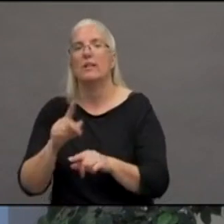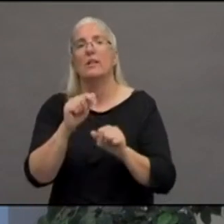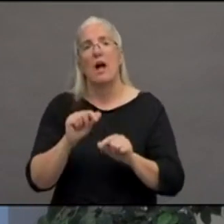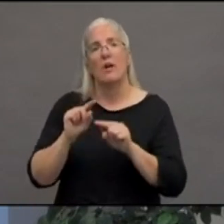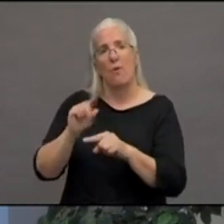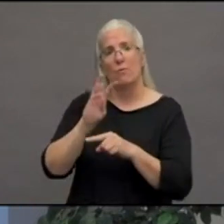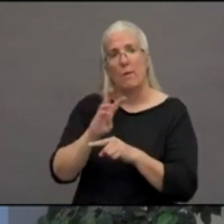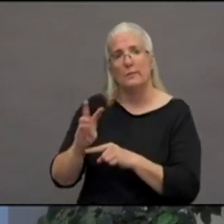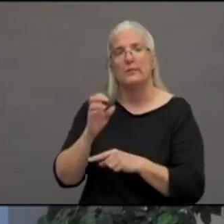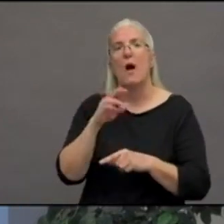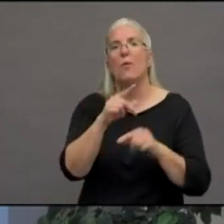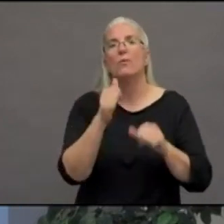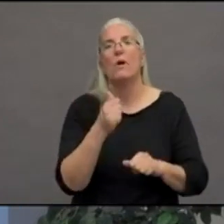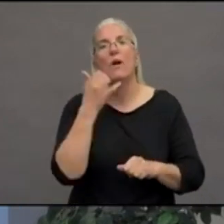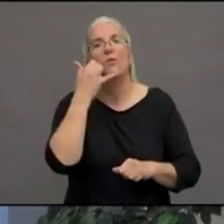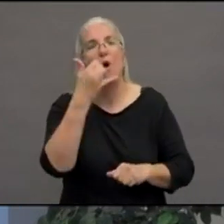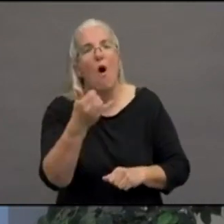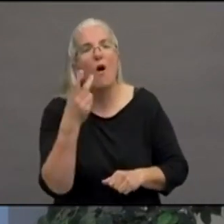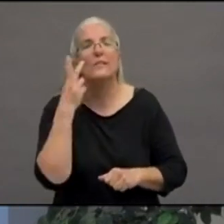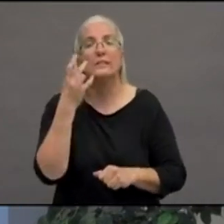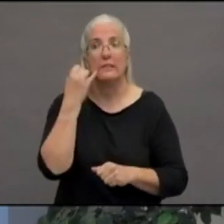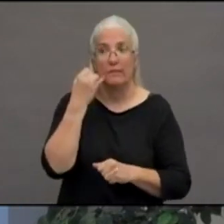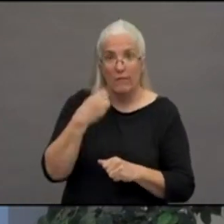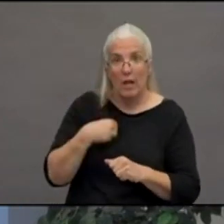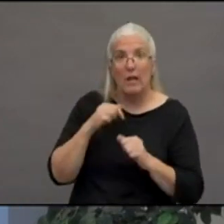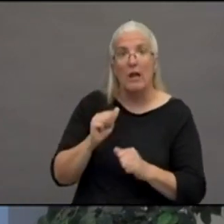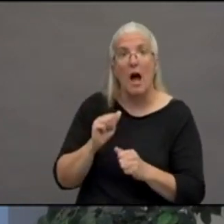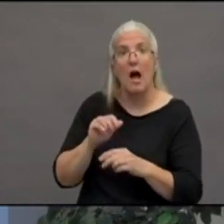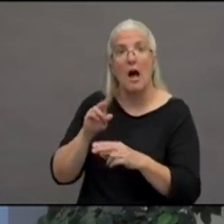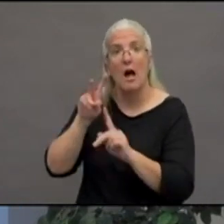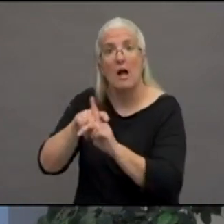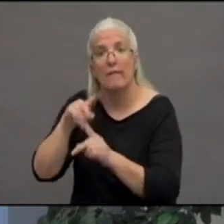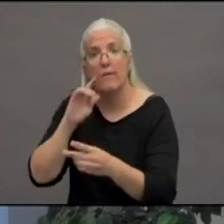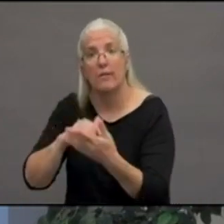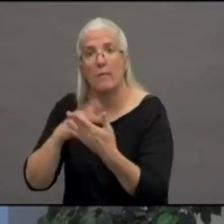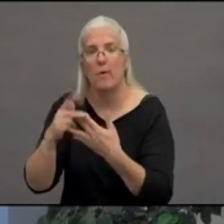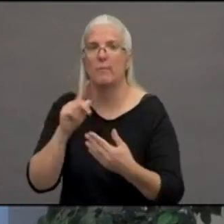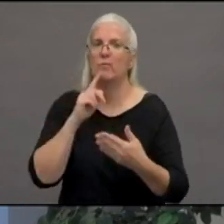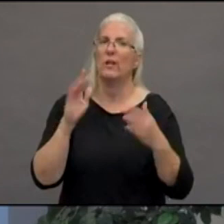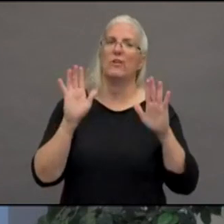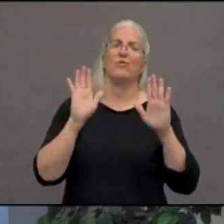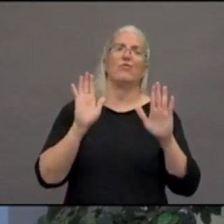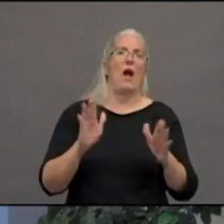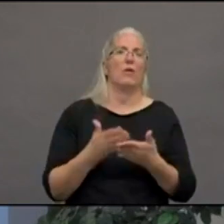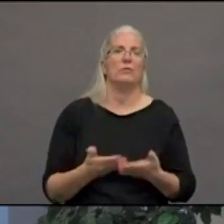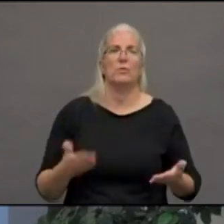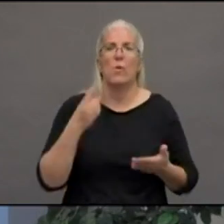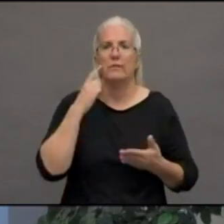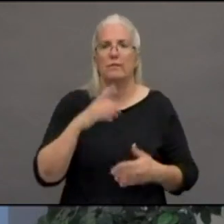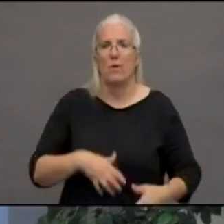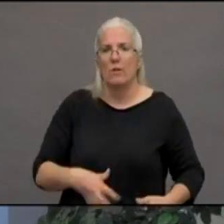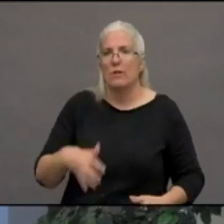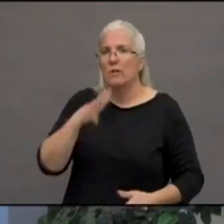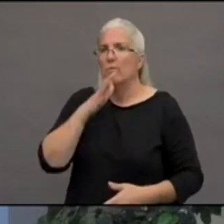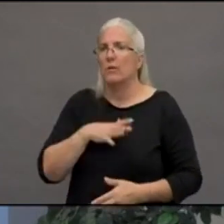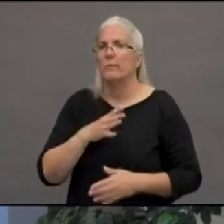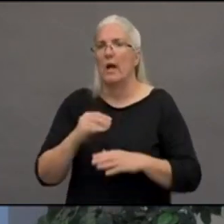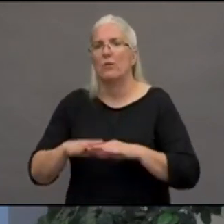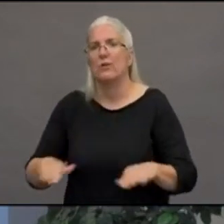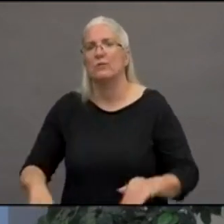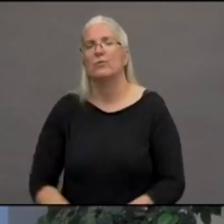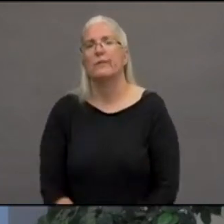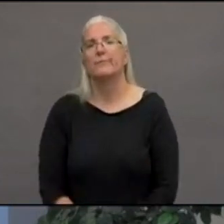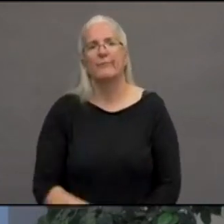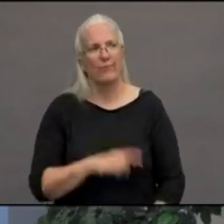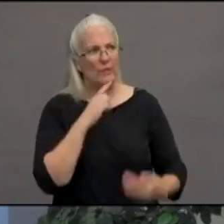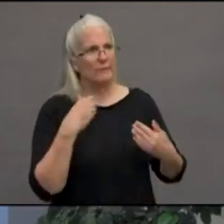find out if you qualify. So that's just another wonderful available resource. It's really heartwarming to hear about all the different resources that are available